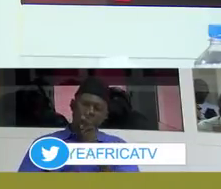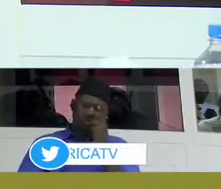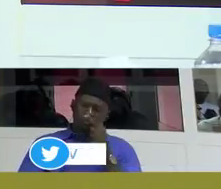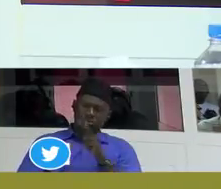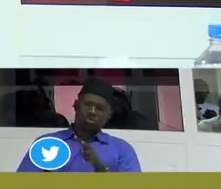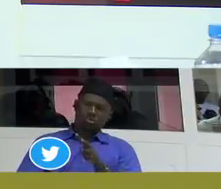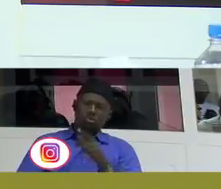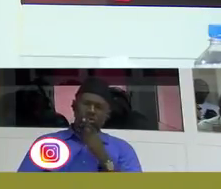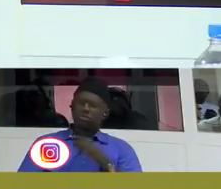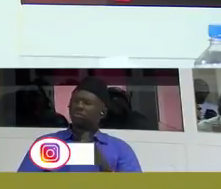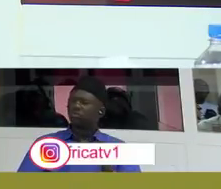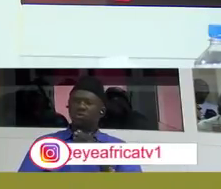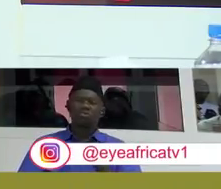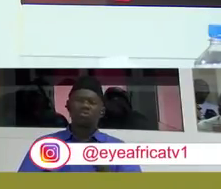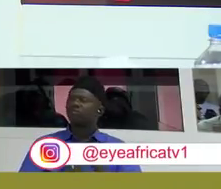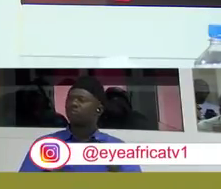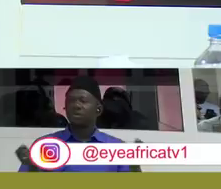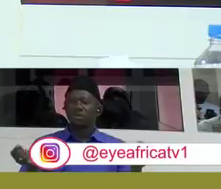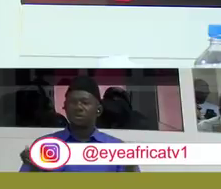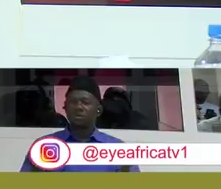Zakir, you claiming to be